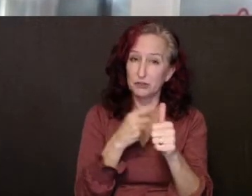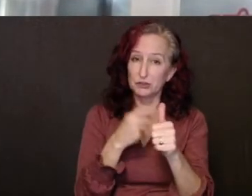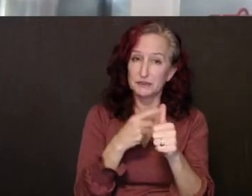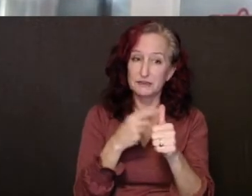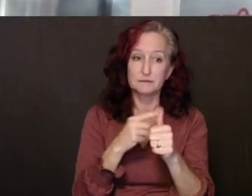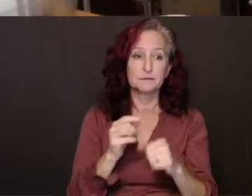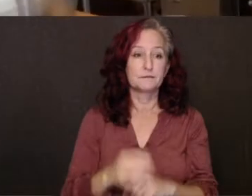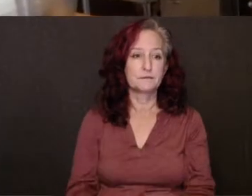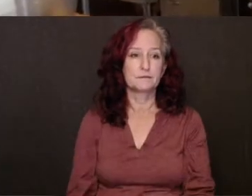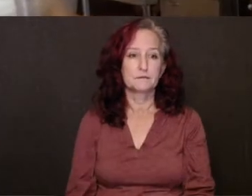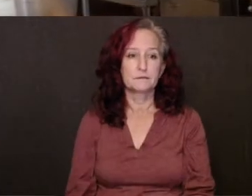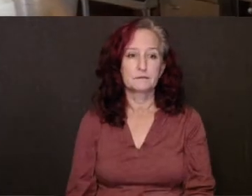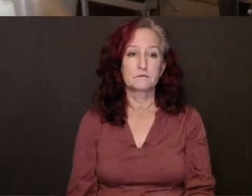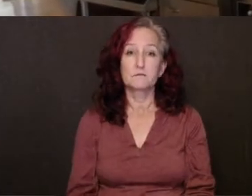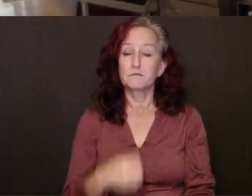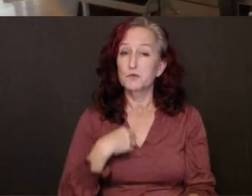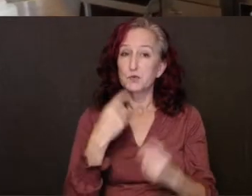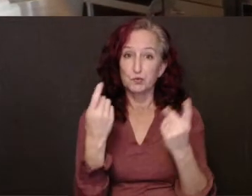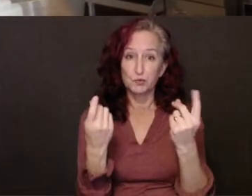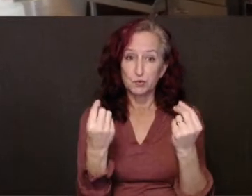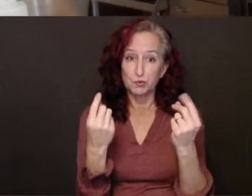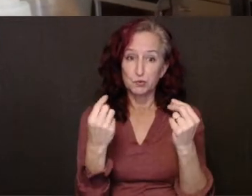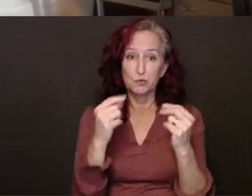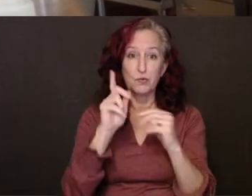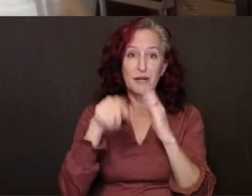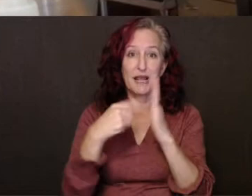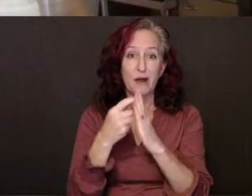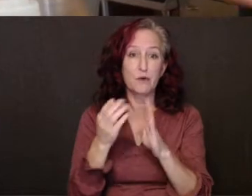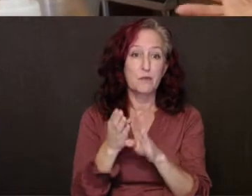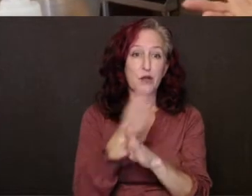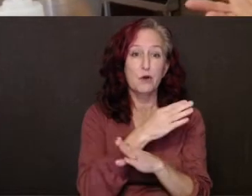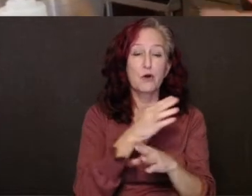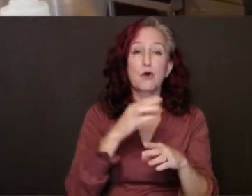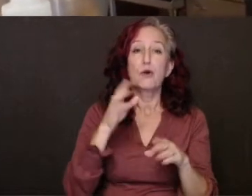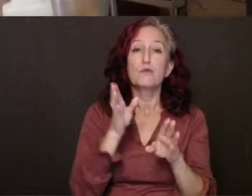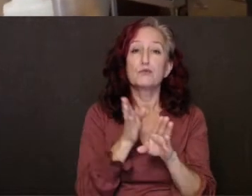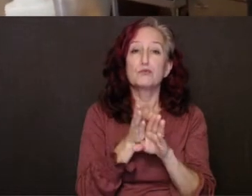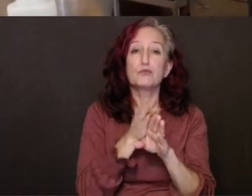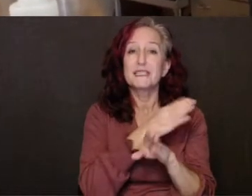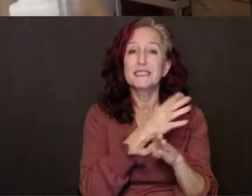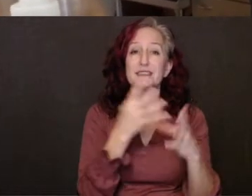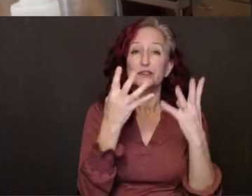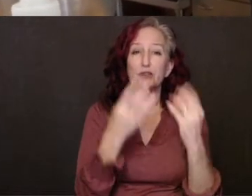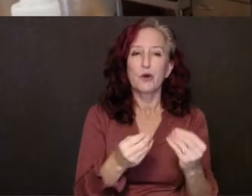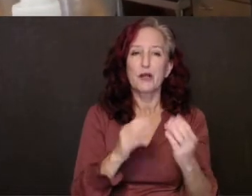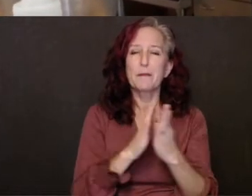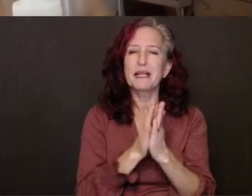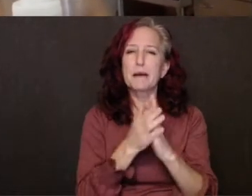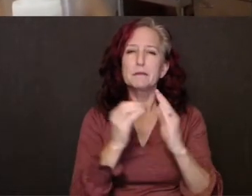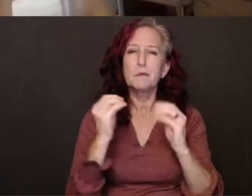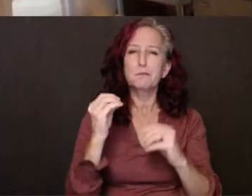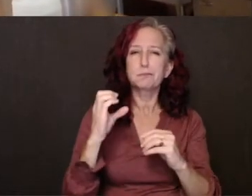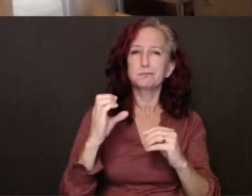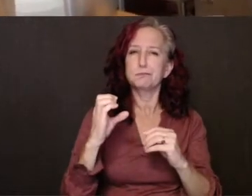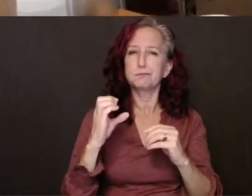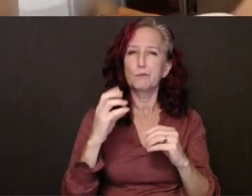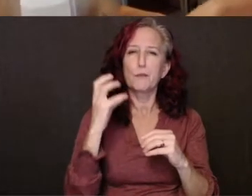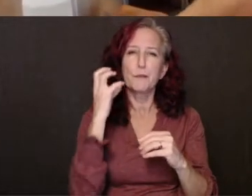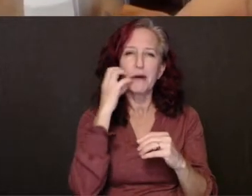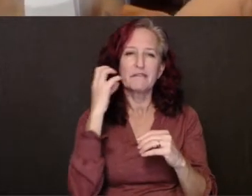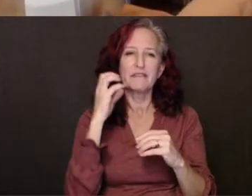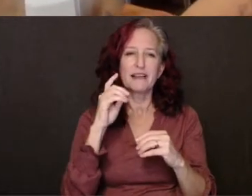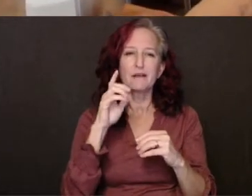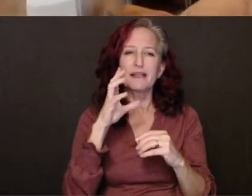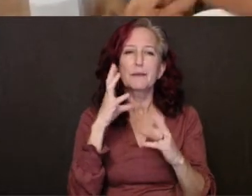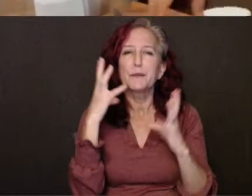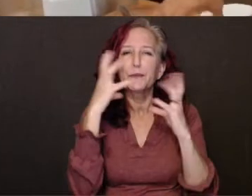And you would need to pre-soak this maybe an hour before we can start to boil into the soup. So what